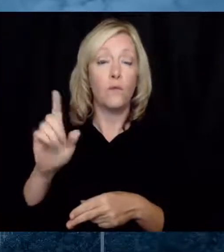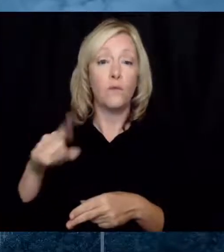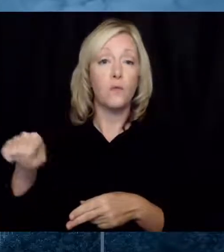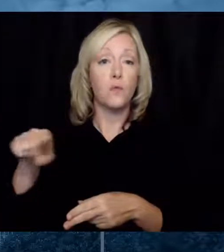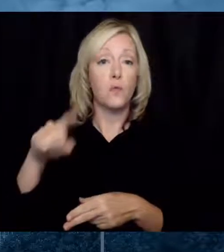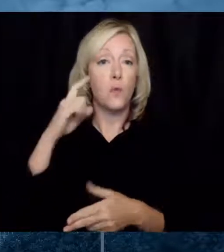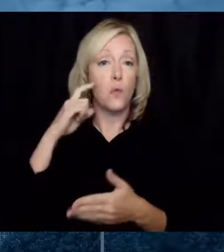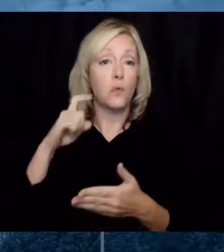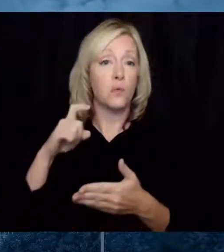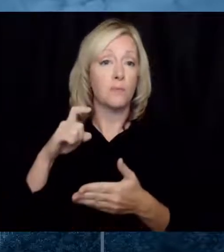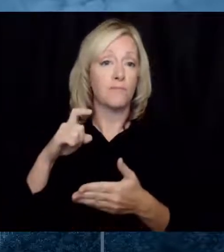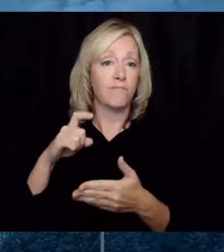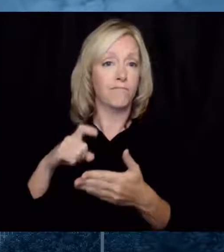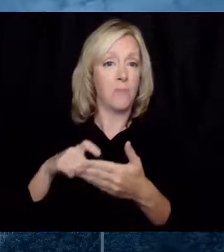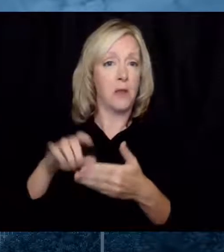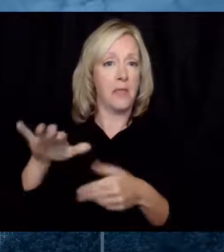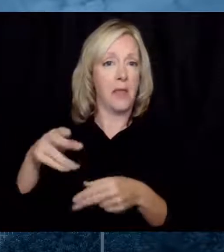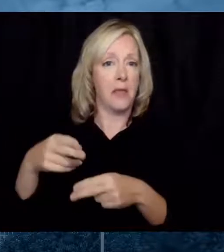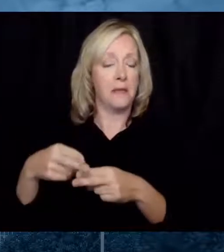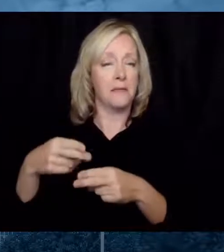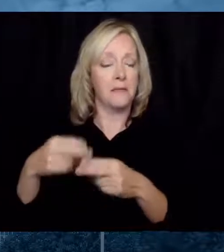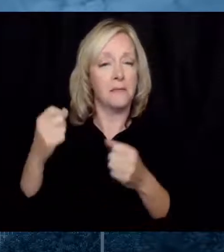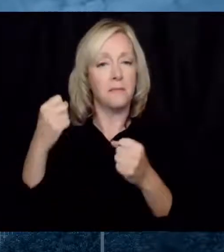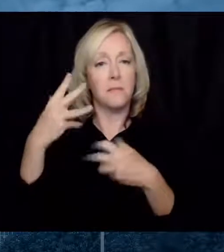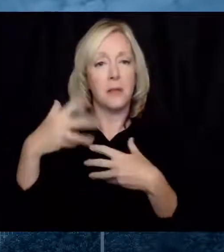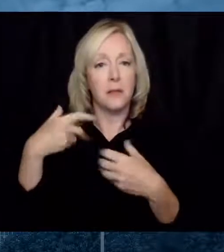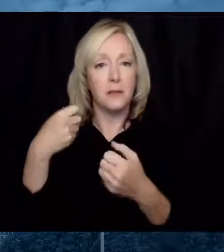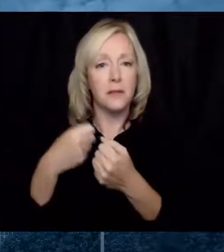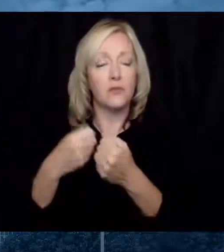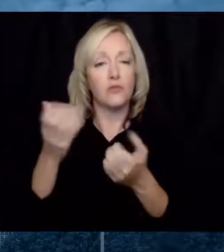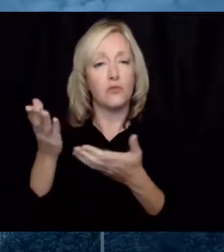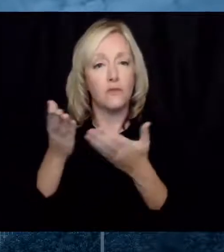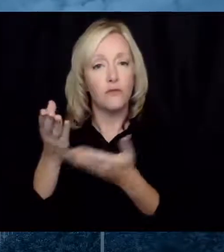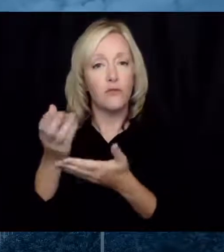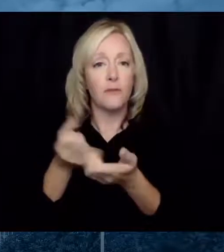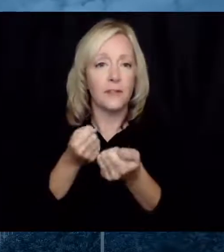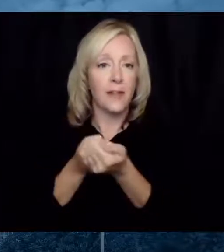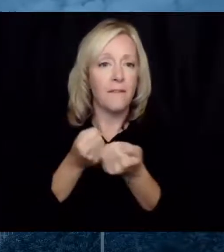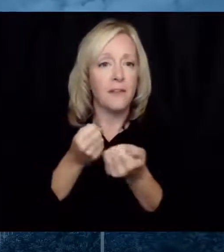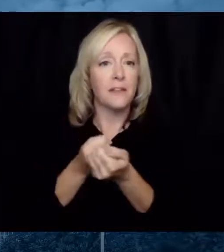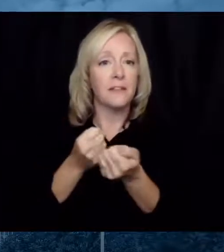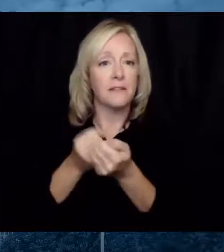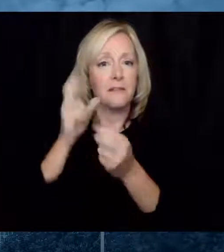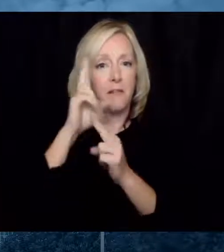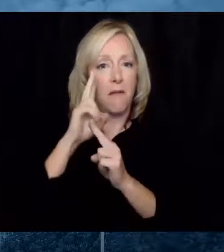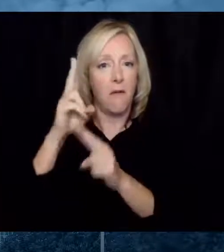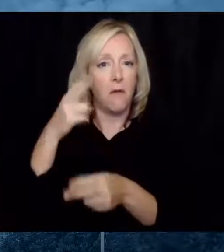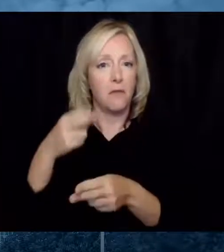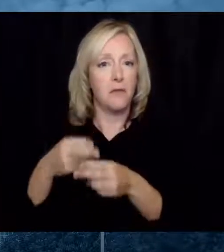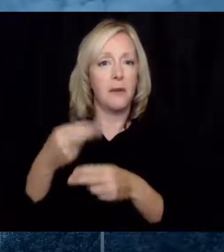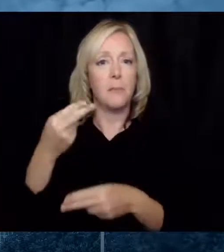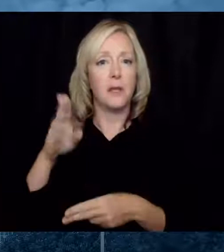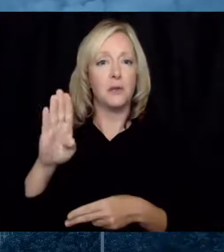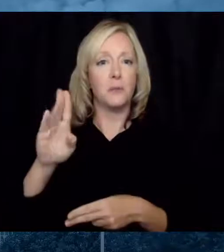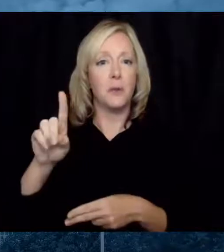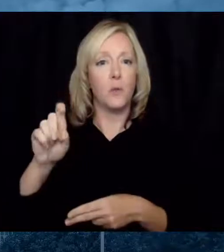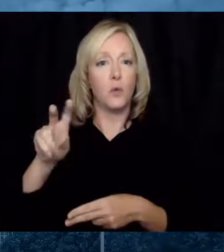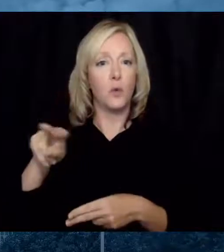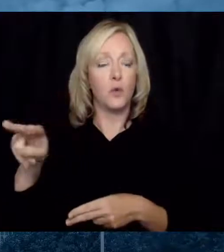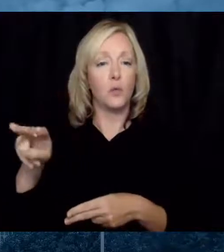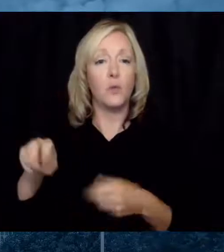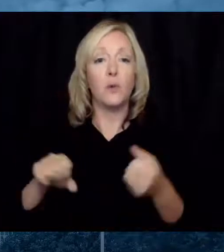of service and advocacy. We have House Bill 122, which is sponsored by Representative